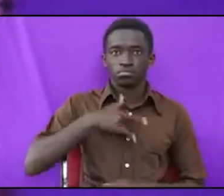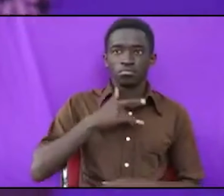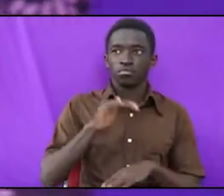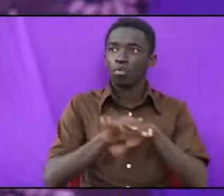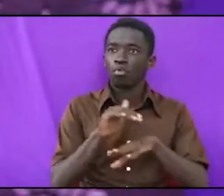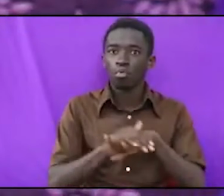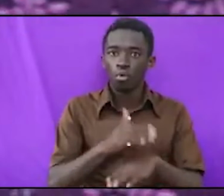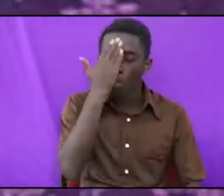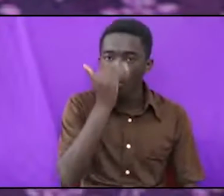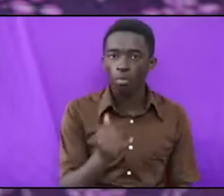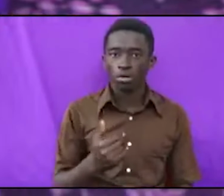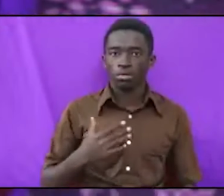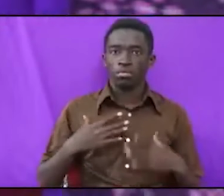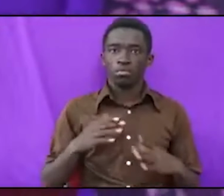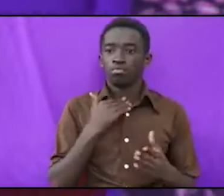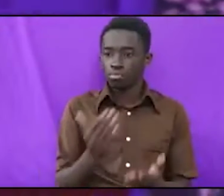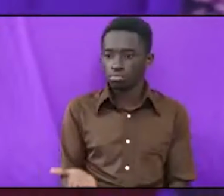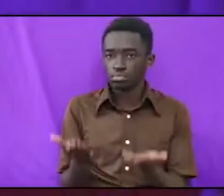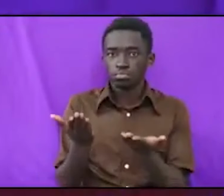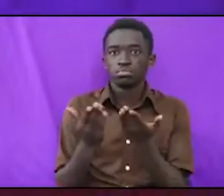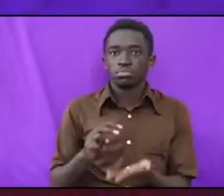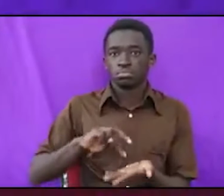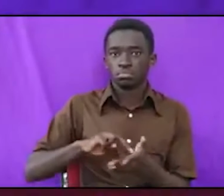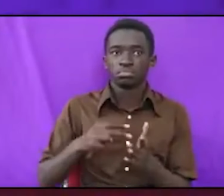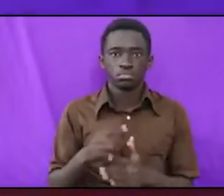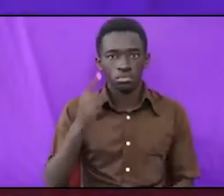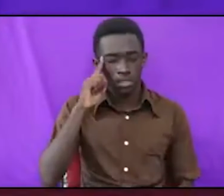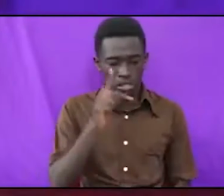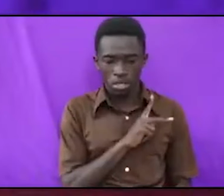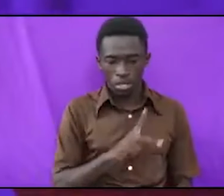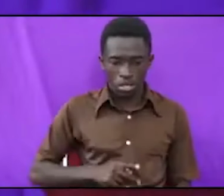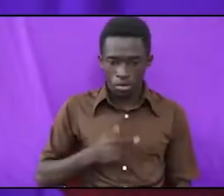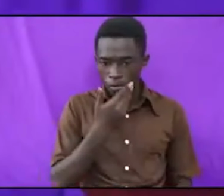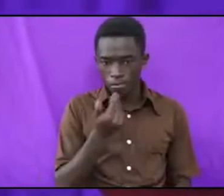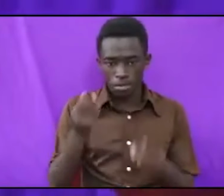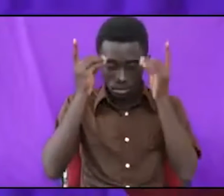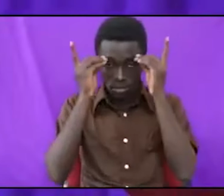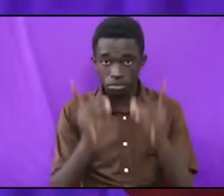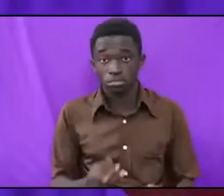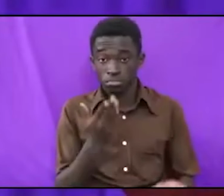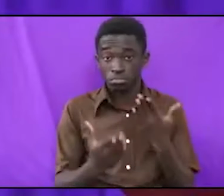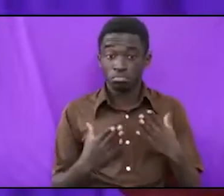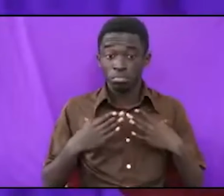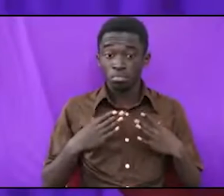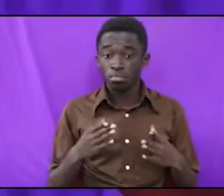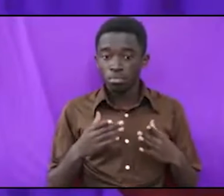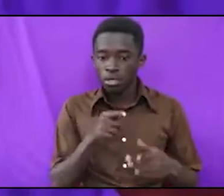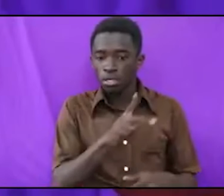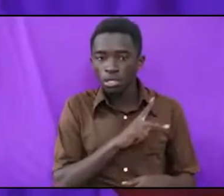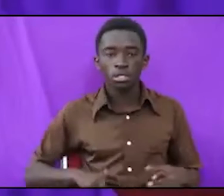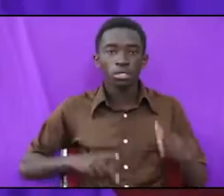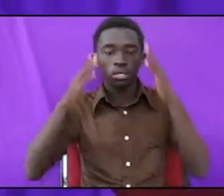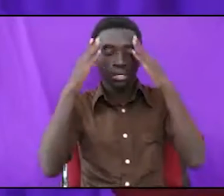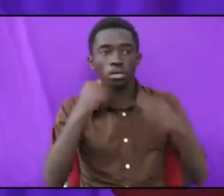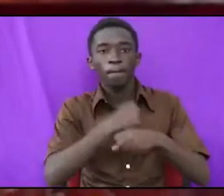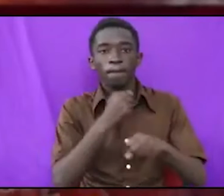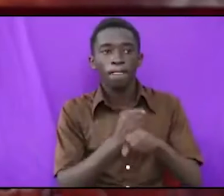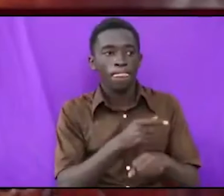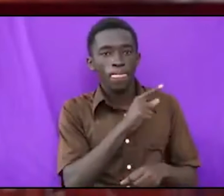wants to elevate you, he thought that was the best thing. What he didn't know is that they were setting up Daniel. After he had put the